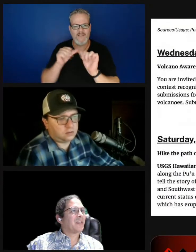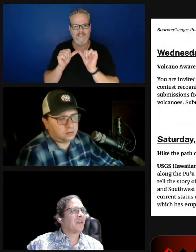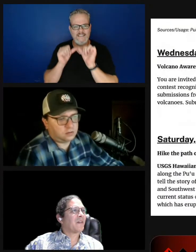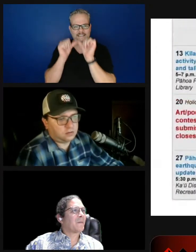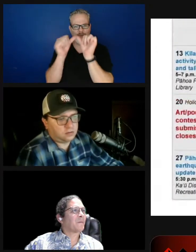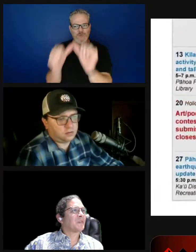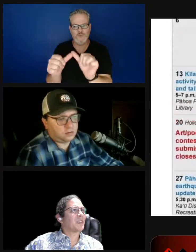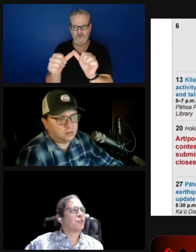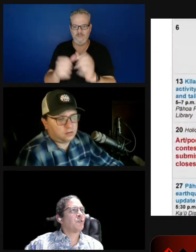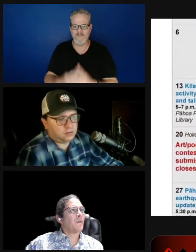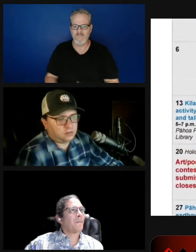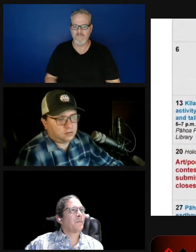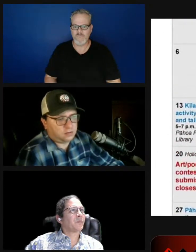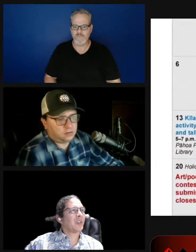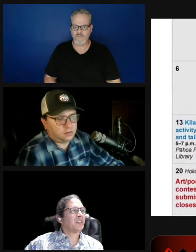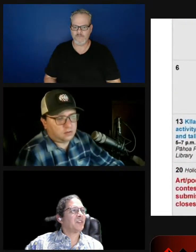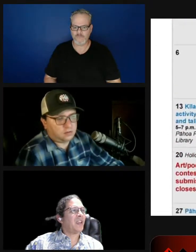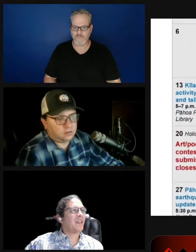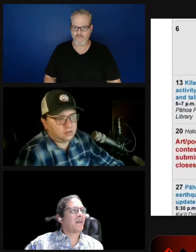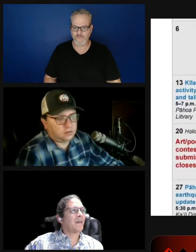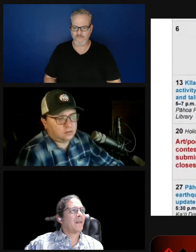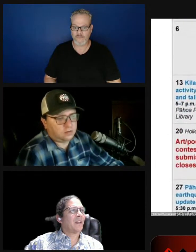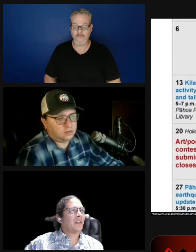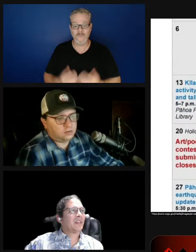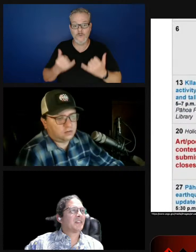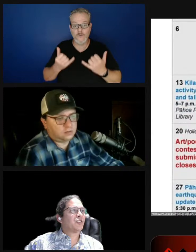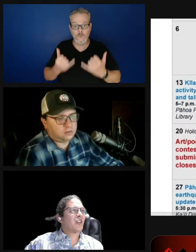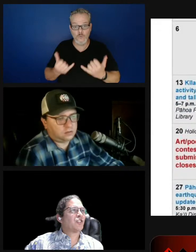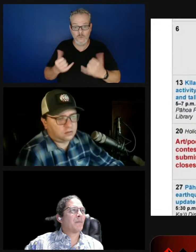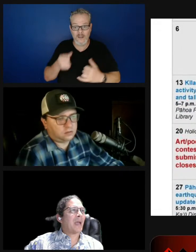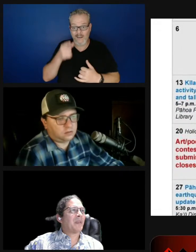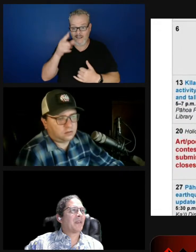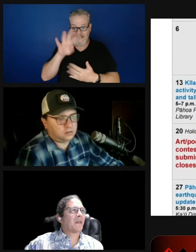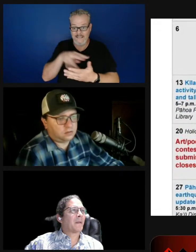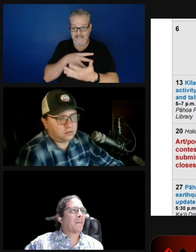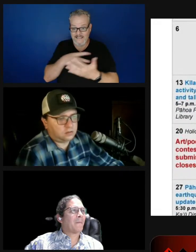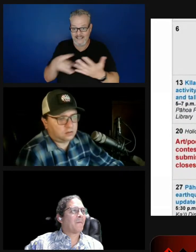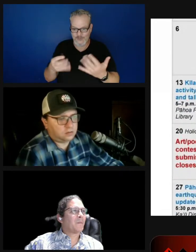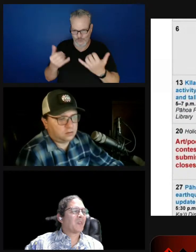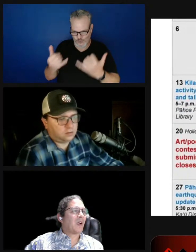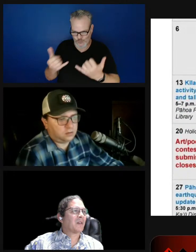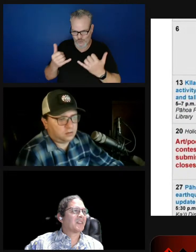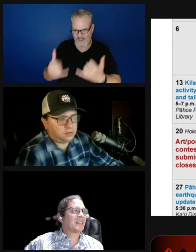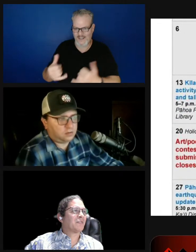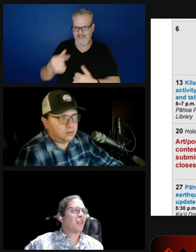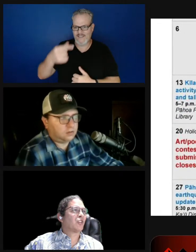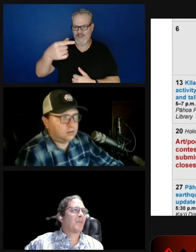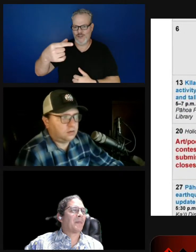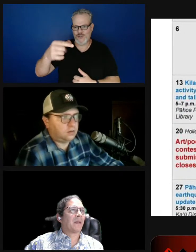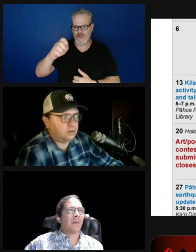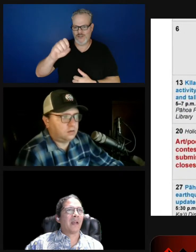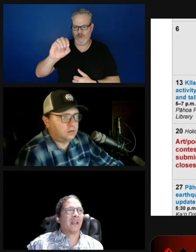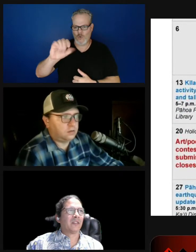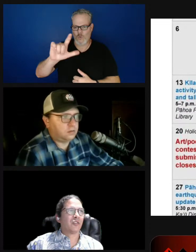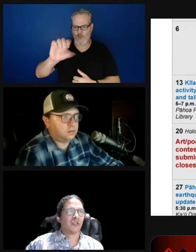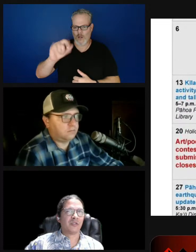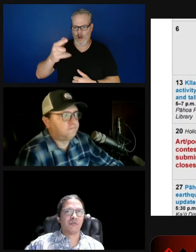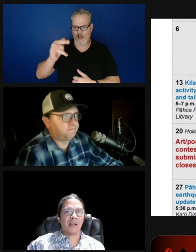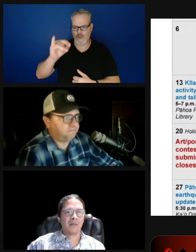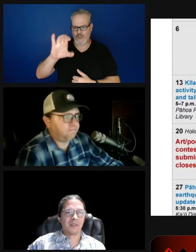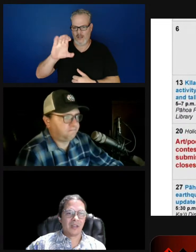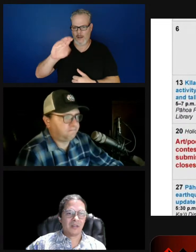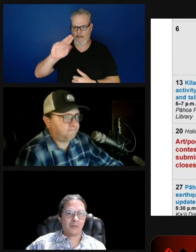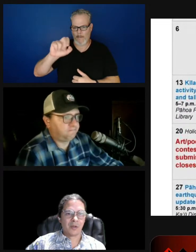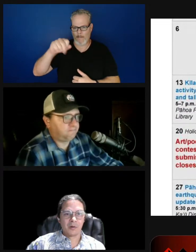we have here the schedule. And today is the geologic mapping, the art and science of geologic mapping by geologist